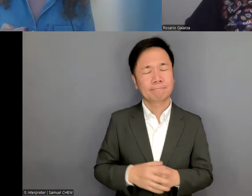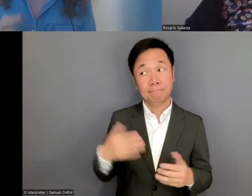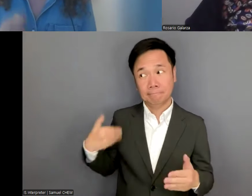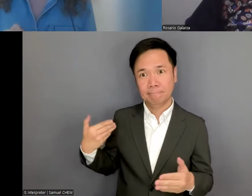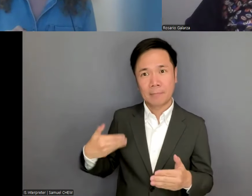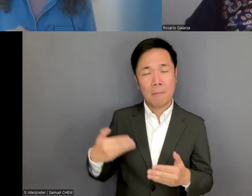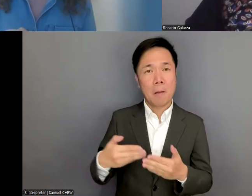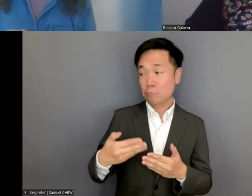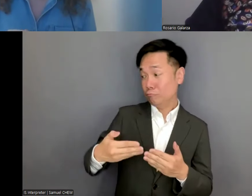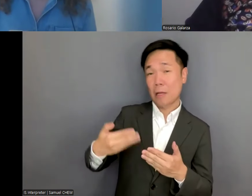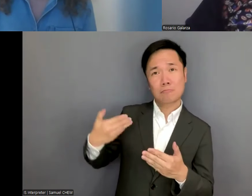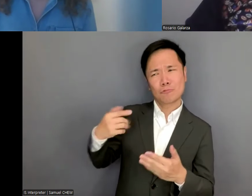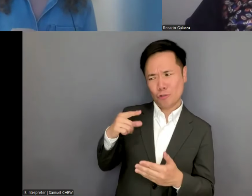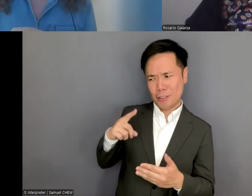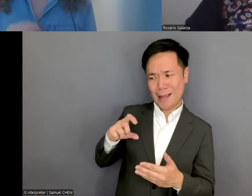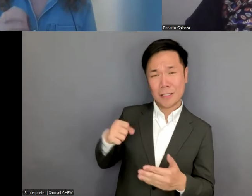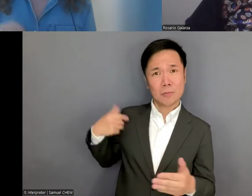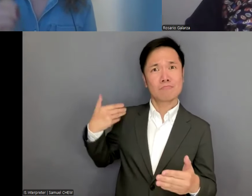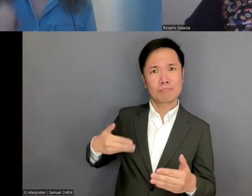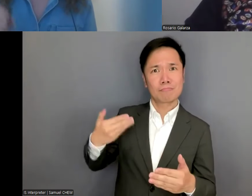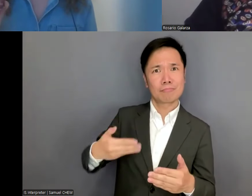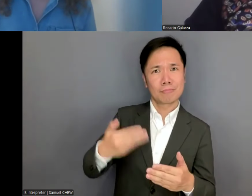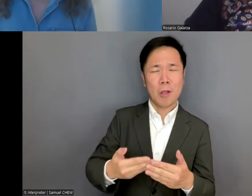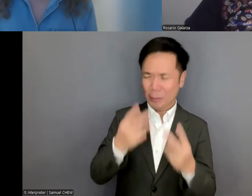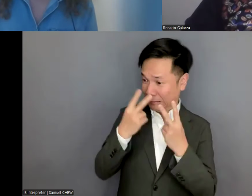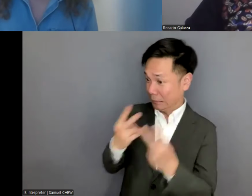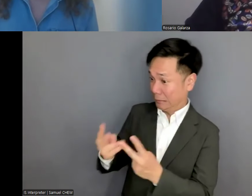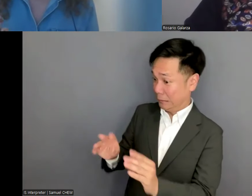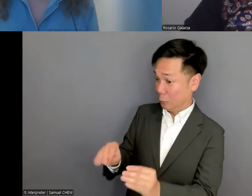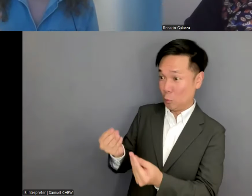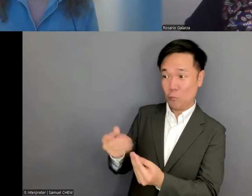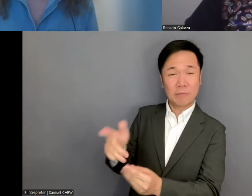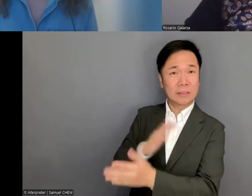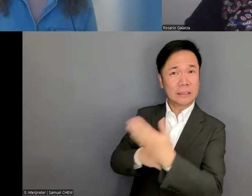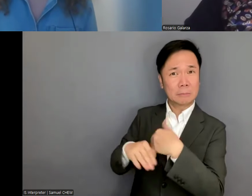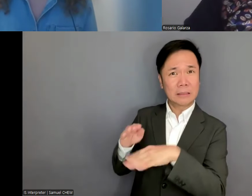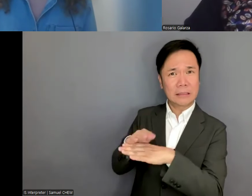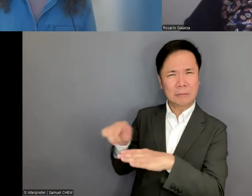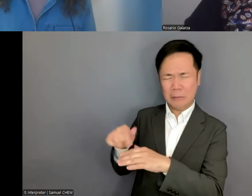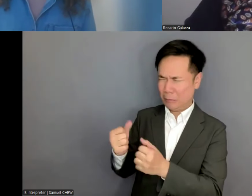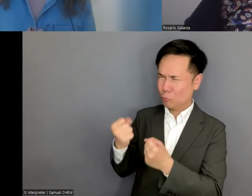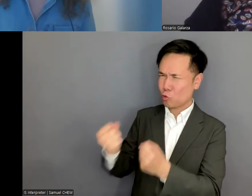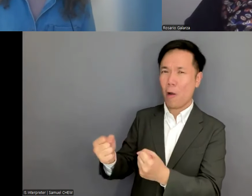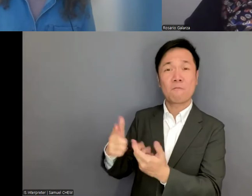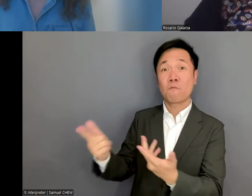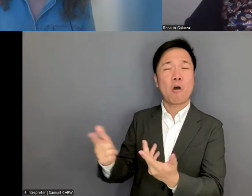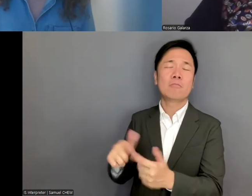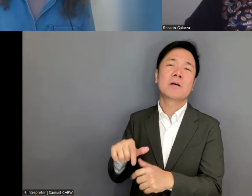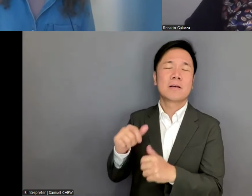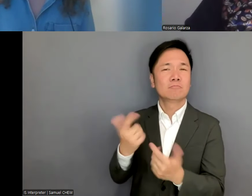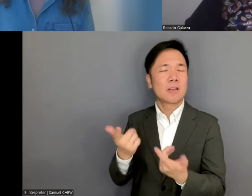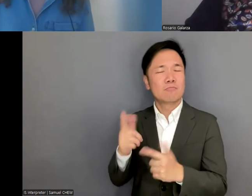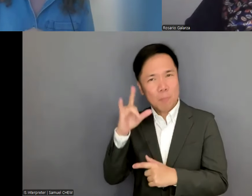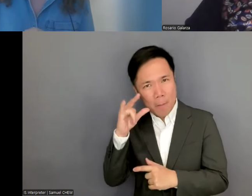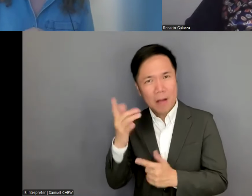as well, young people with disabilities have a very big power using social media. So in the previous GDS, we